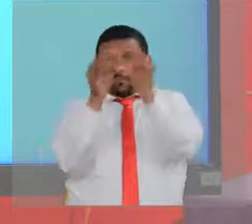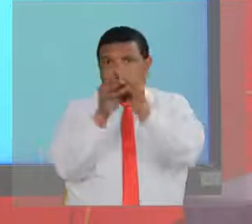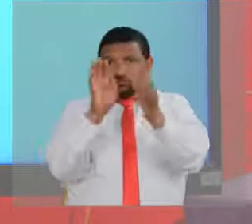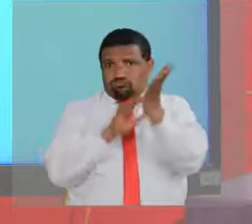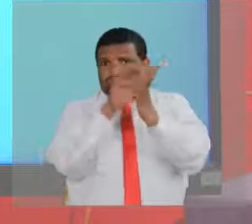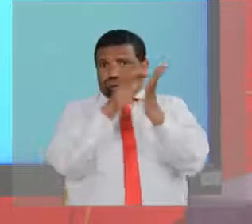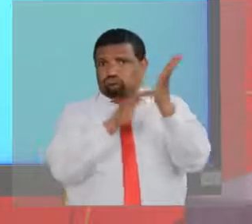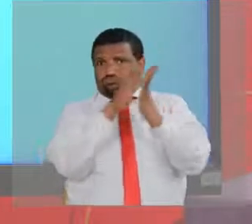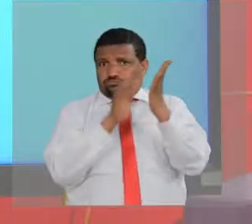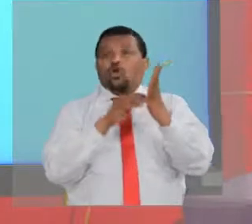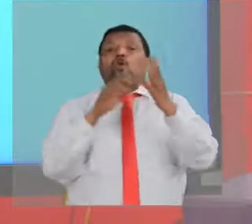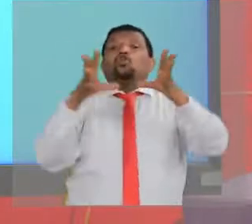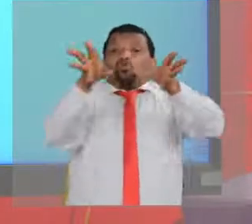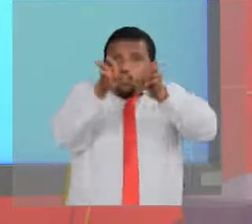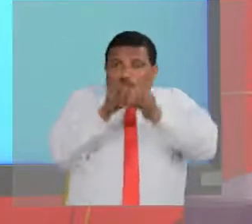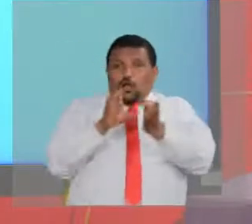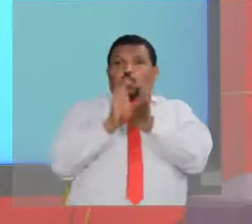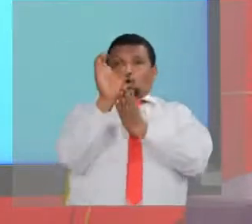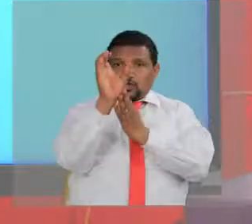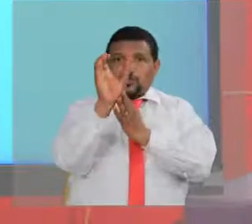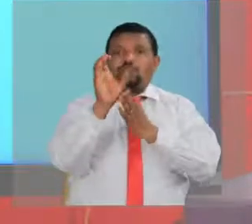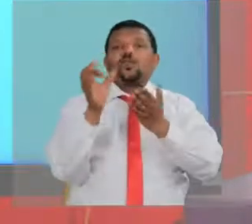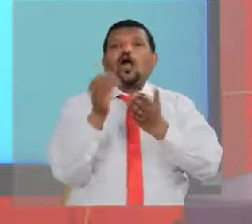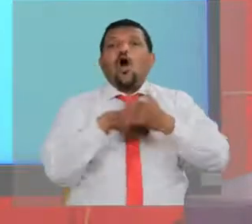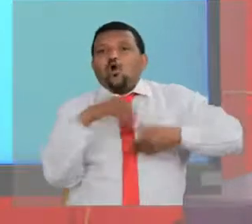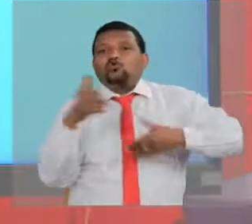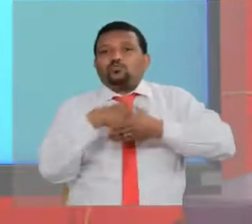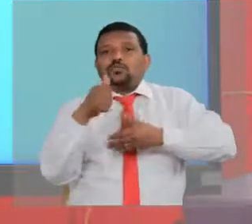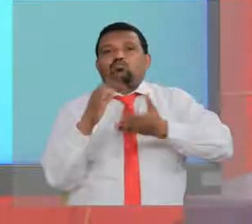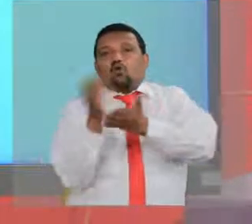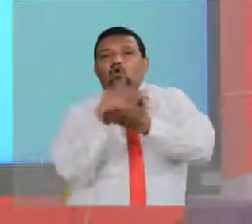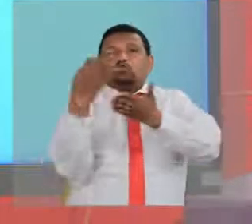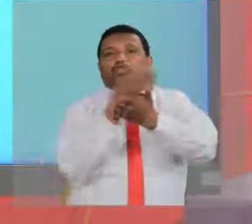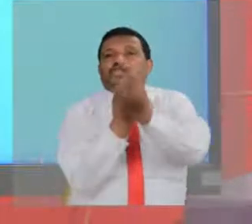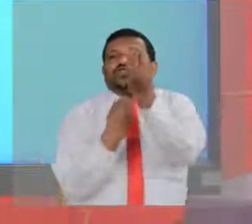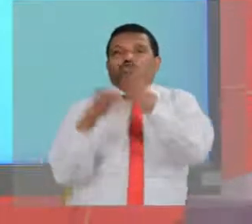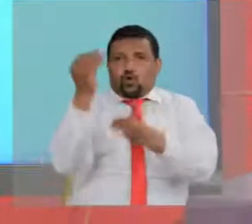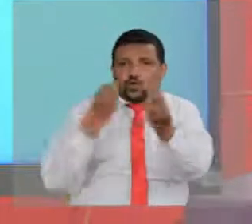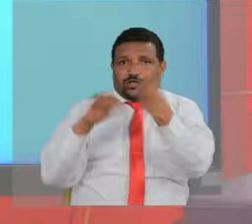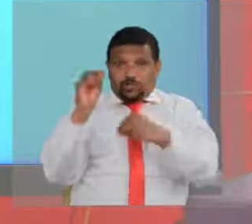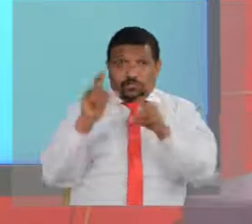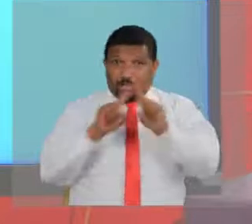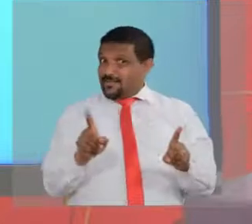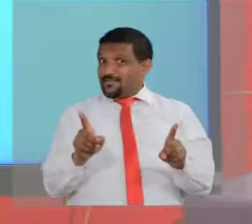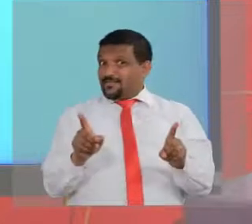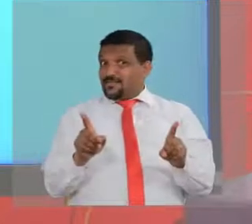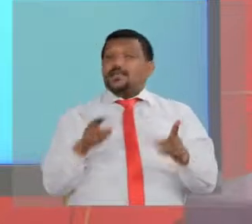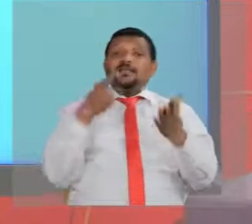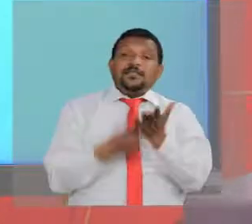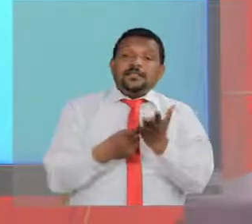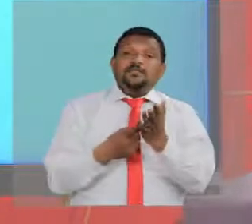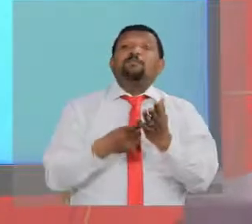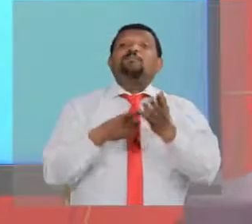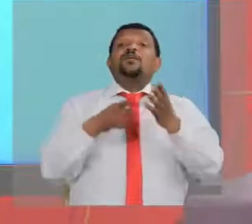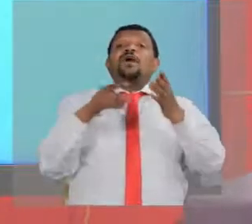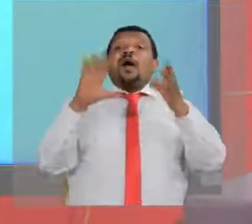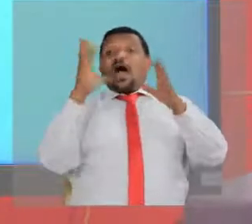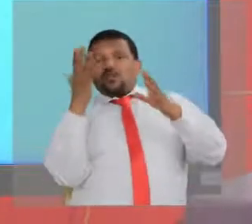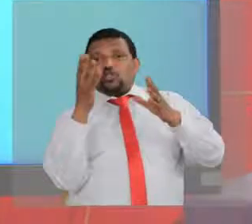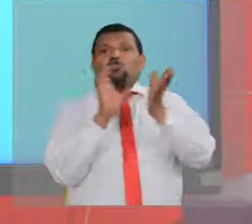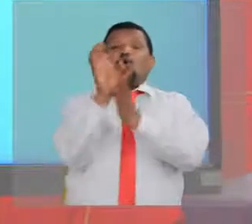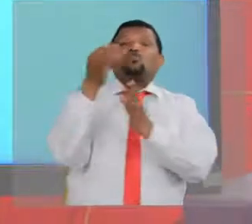total cost for the output produced and sold. But since the average cost